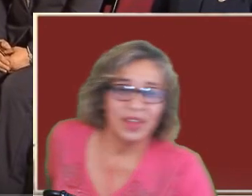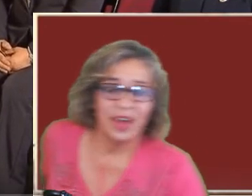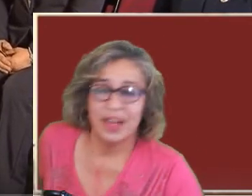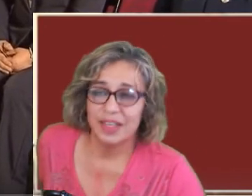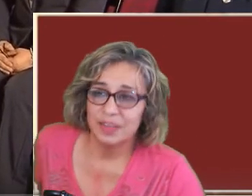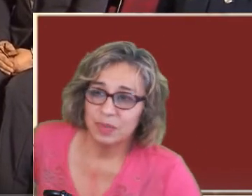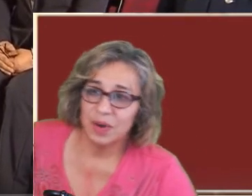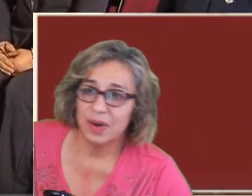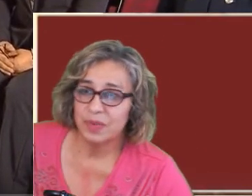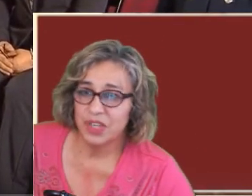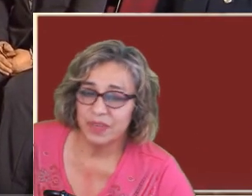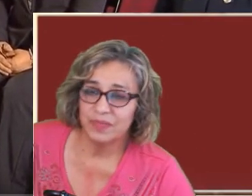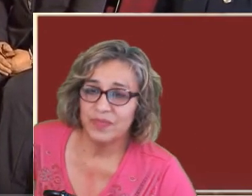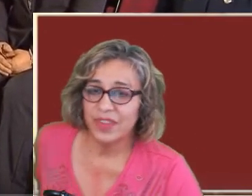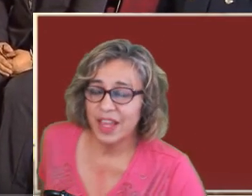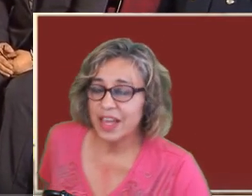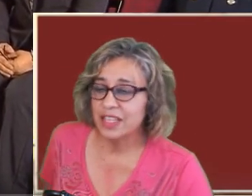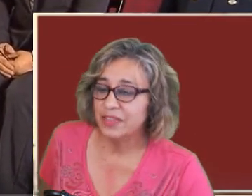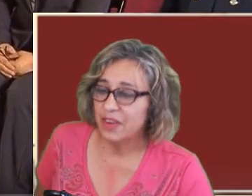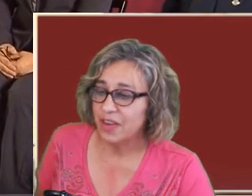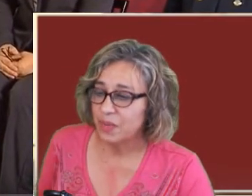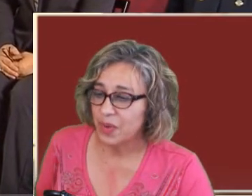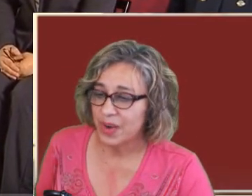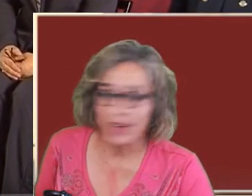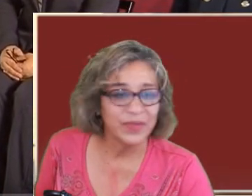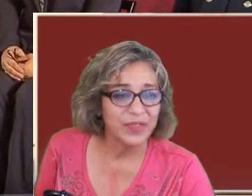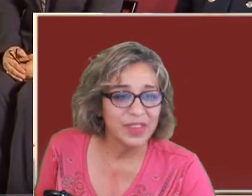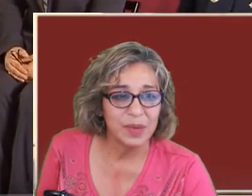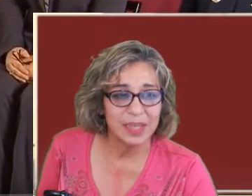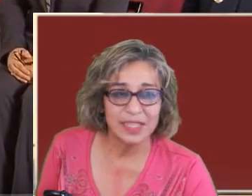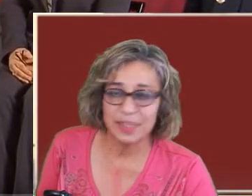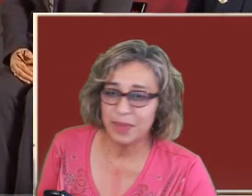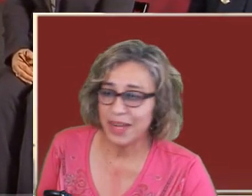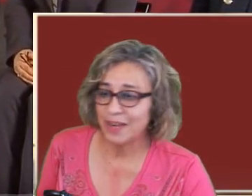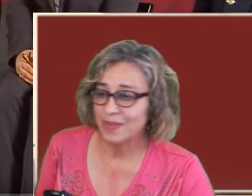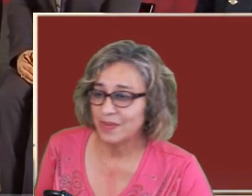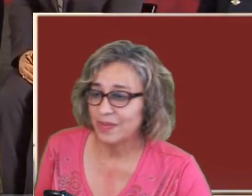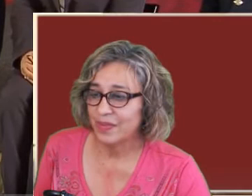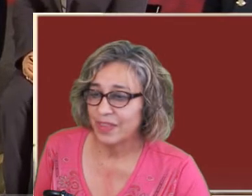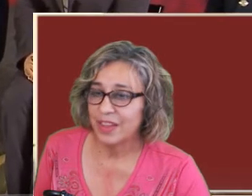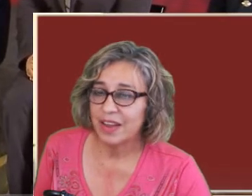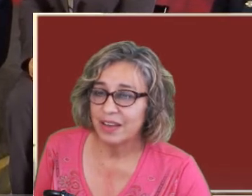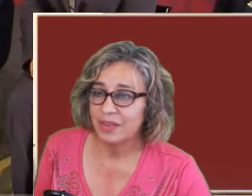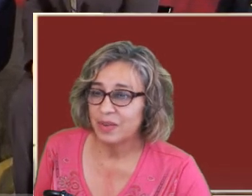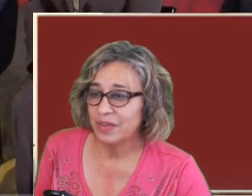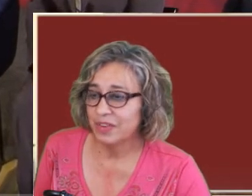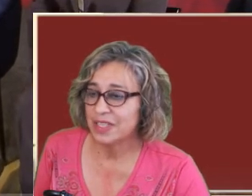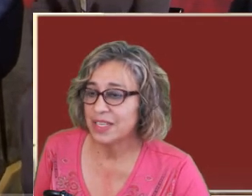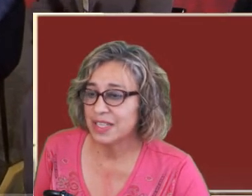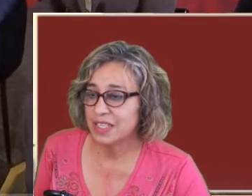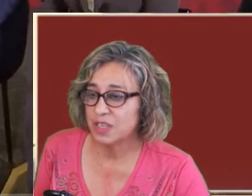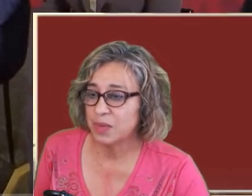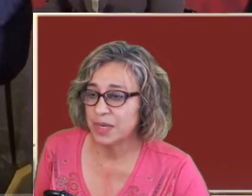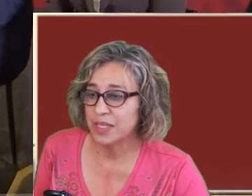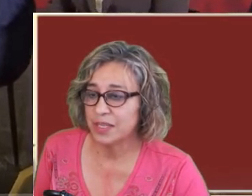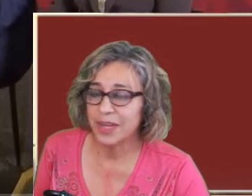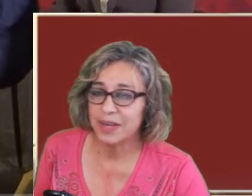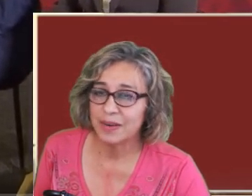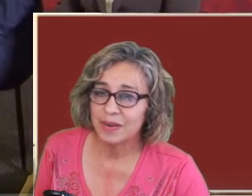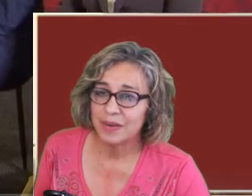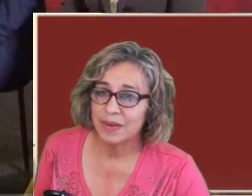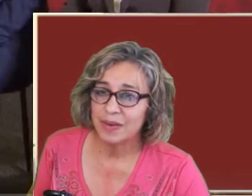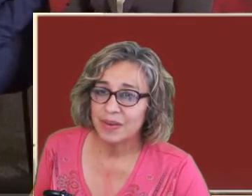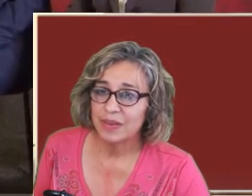unearth corruption. And it's very important to participate. Well, for citizens to